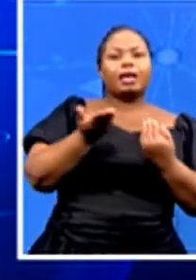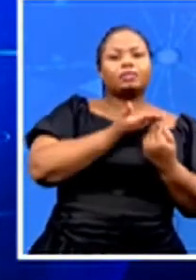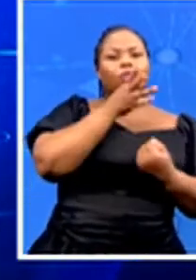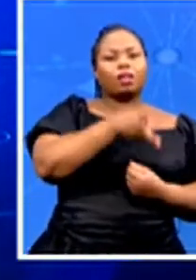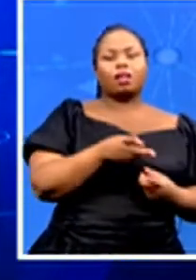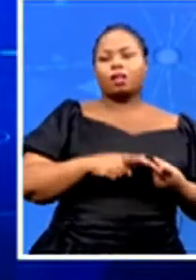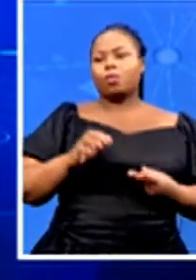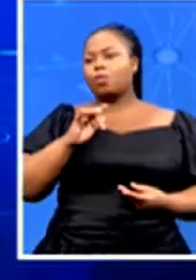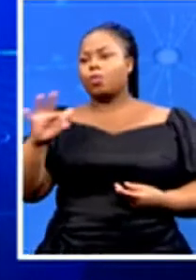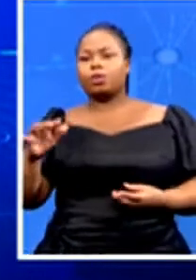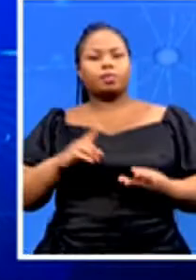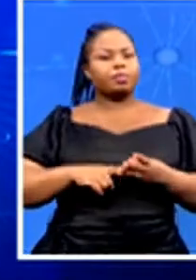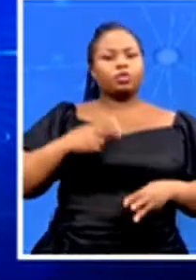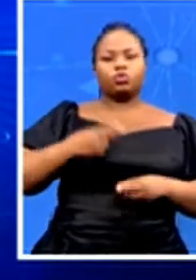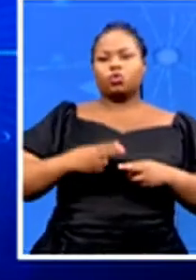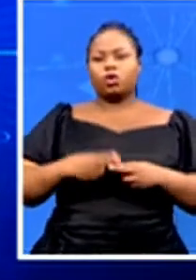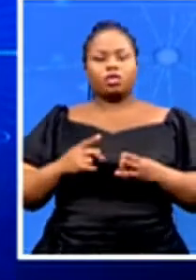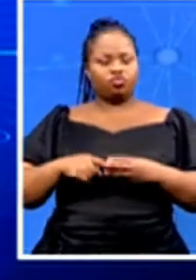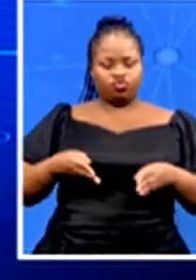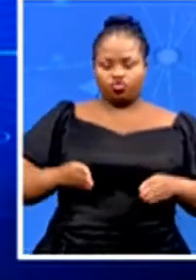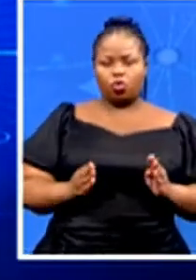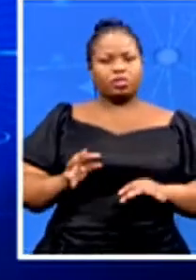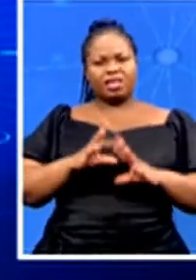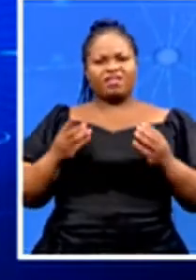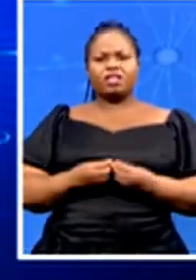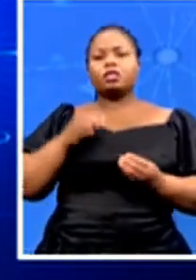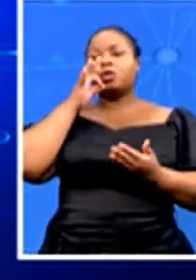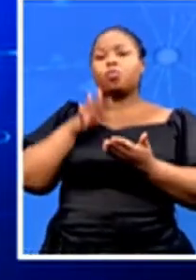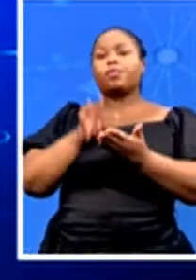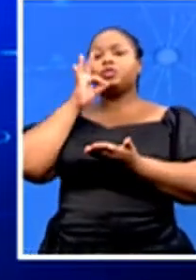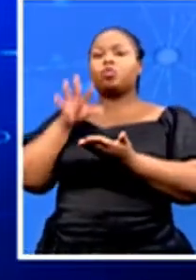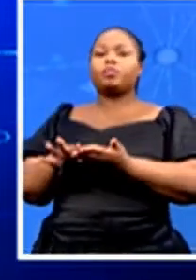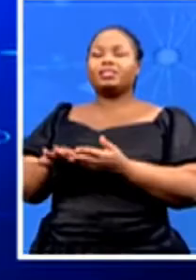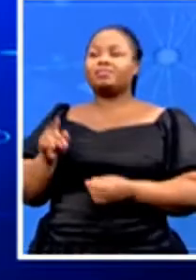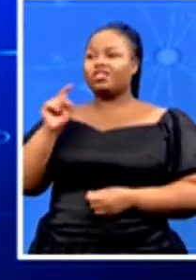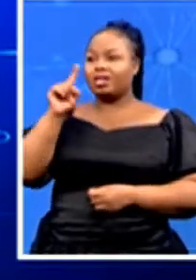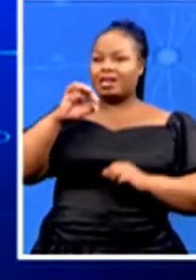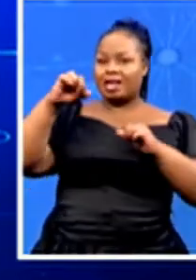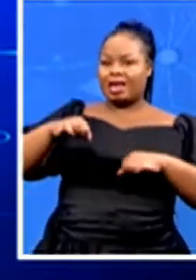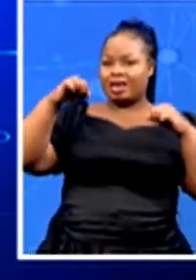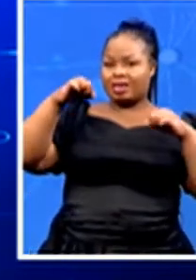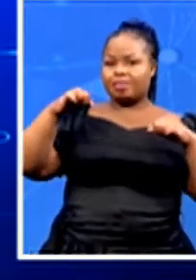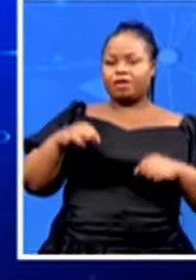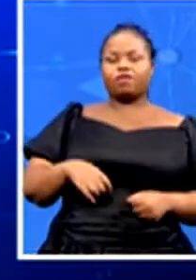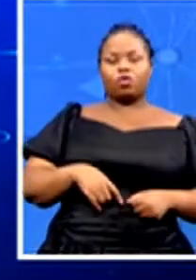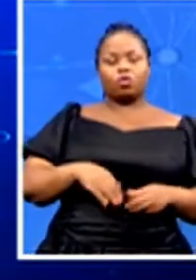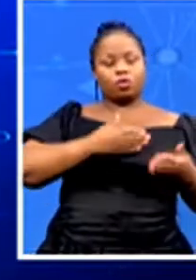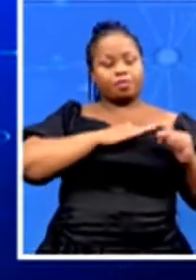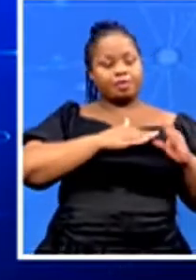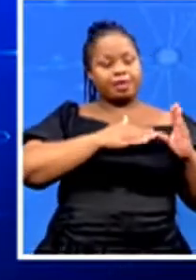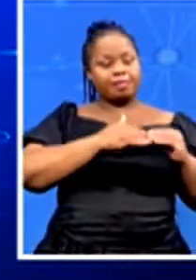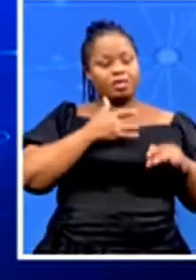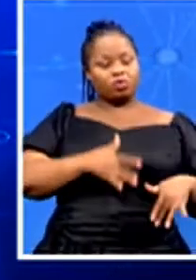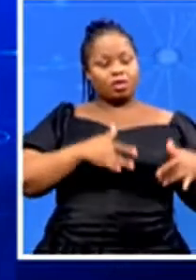roads, etc. So that contract, that arrangement, that agreement between the citizens and the politicians, a very important